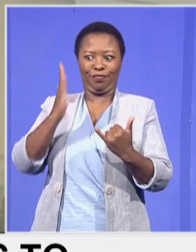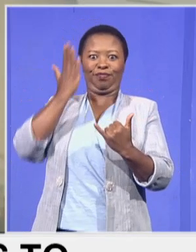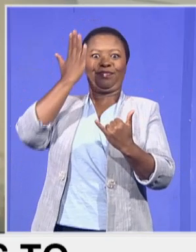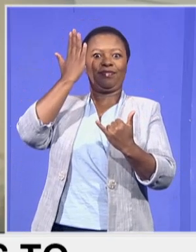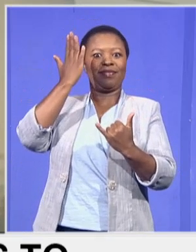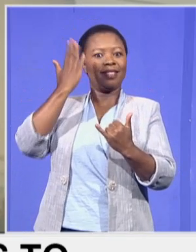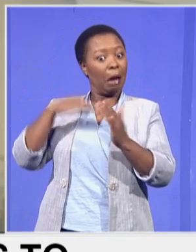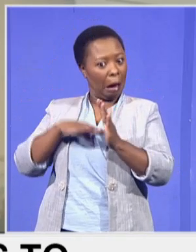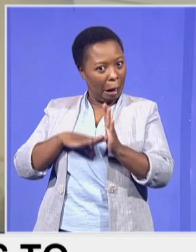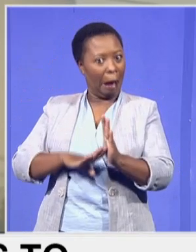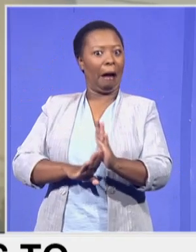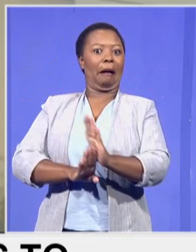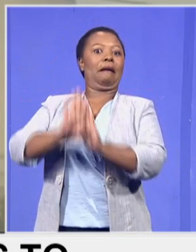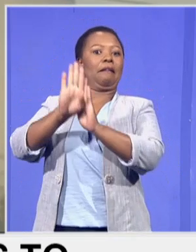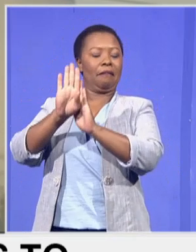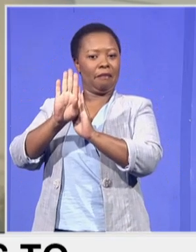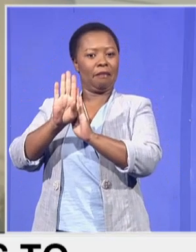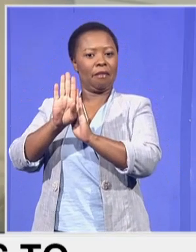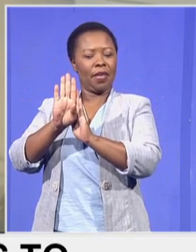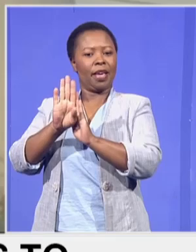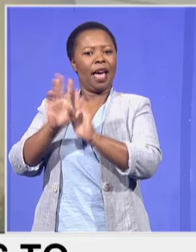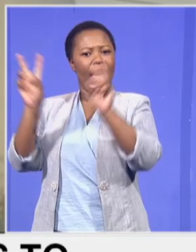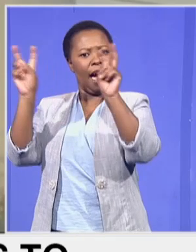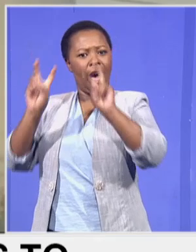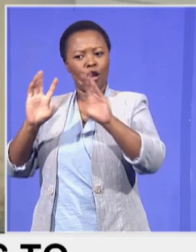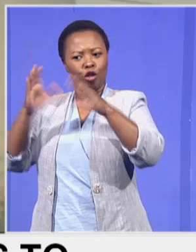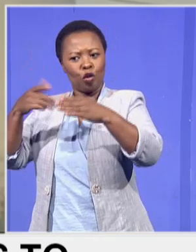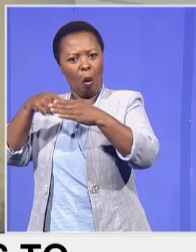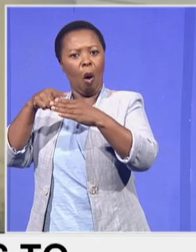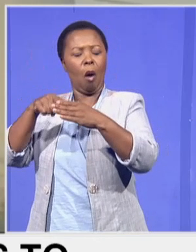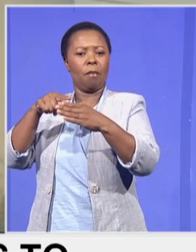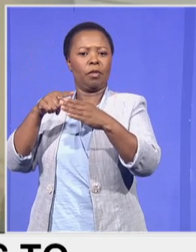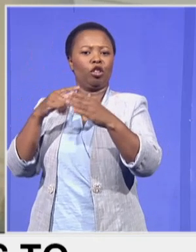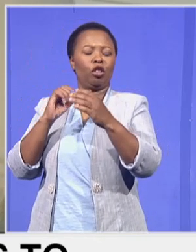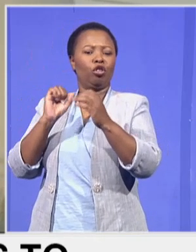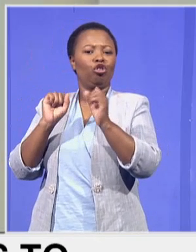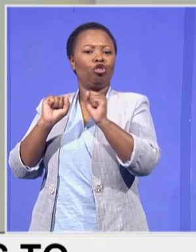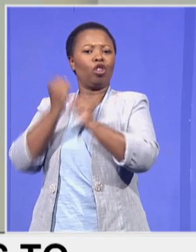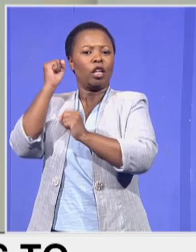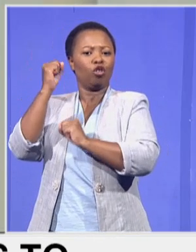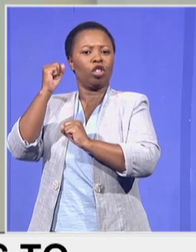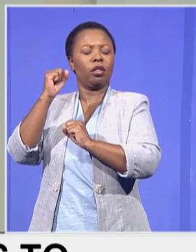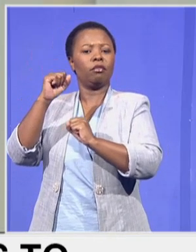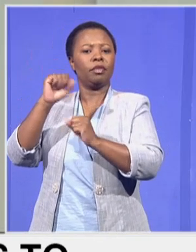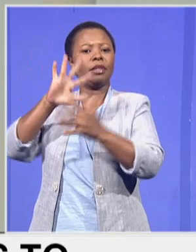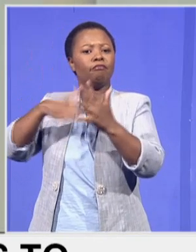gradual improvement of Eskom's power generation fleet. I'd like your comment to that.